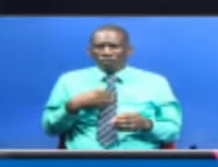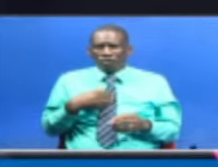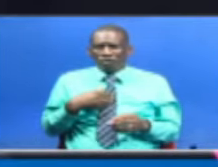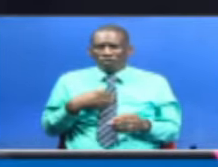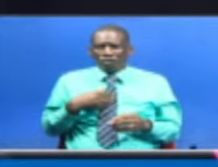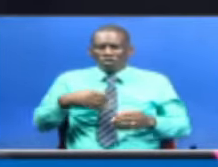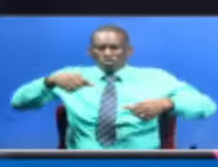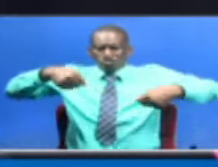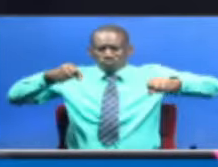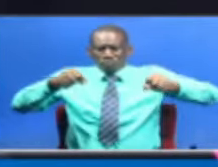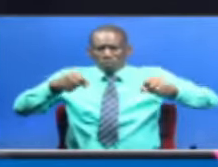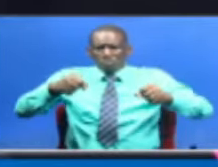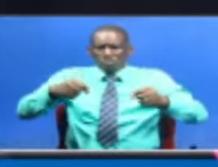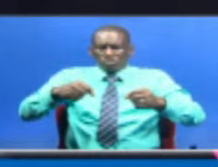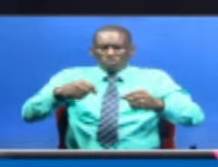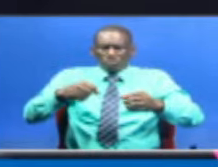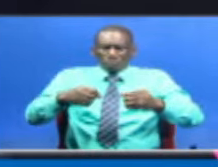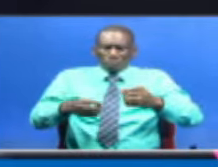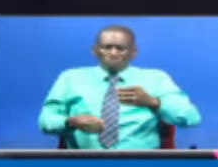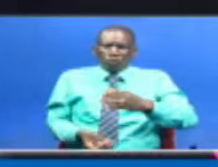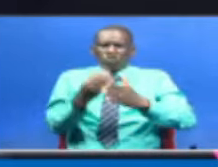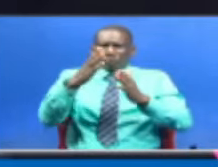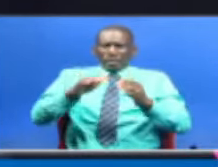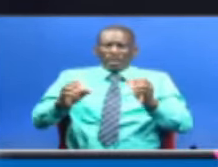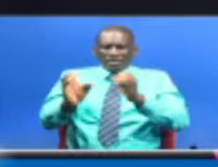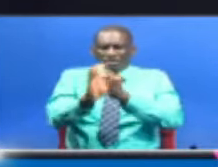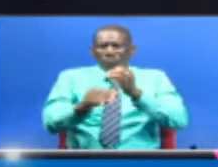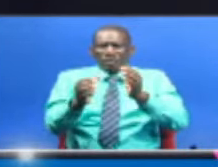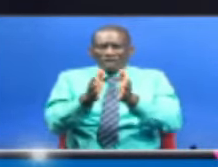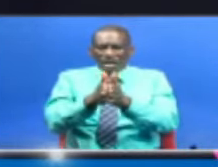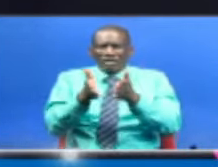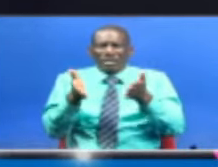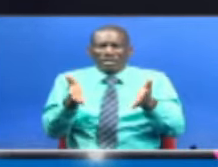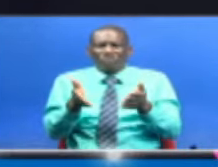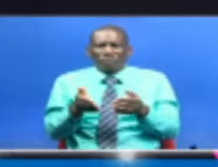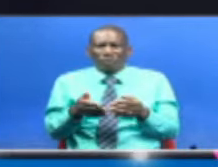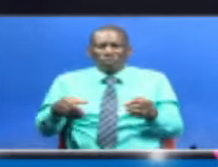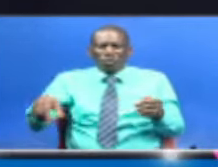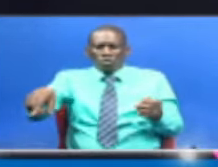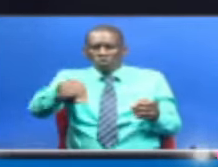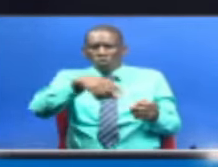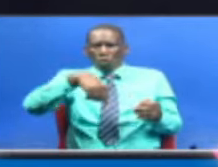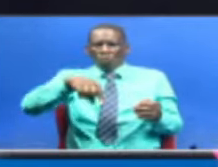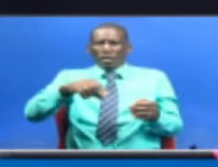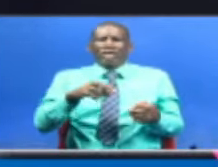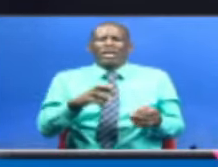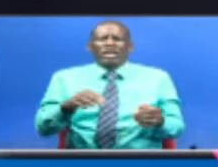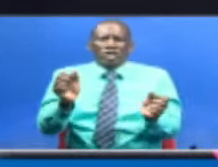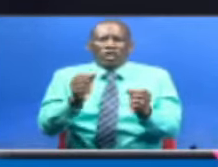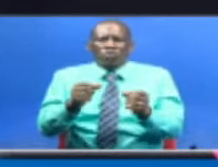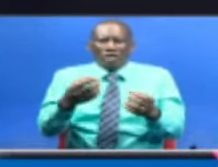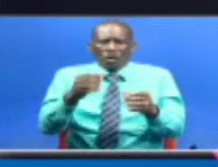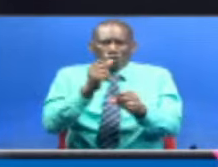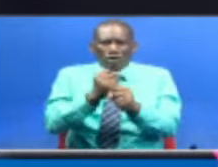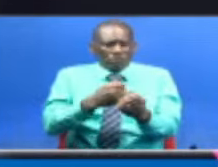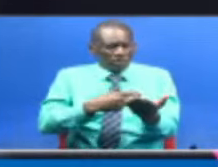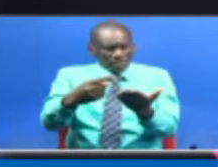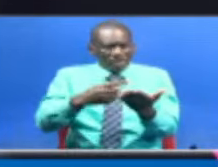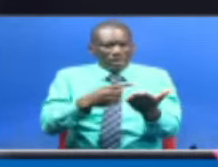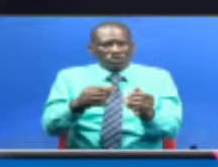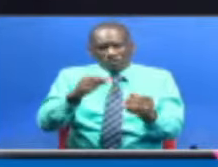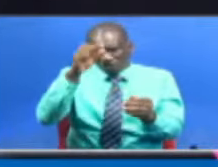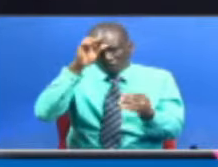motorbike assemblers in the country, and now we are definitely kind of working and discussing with government how